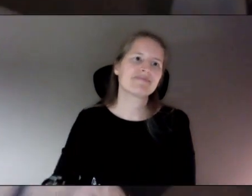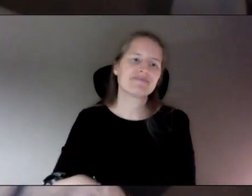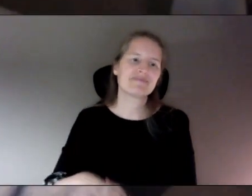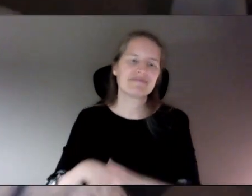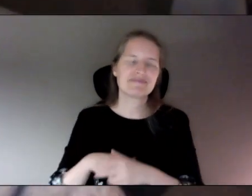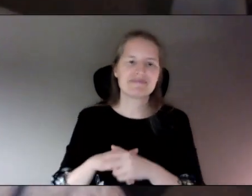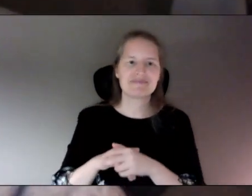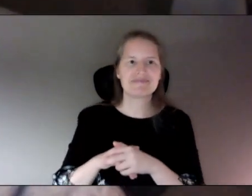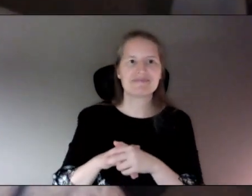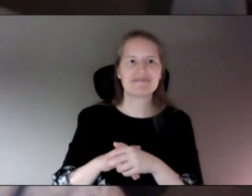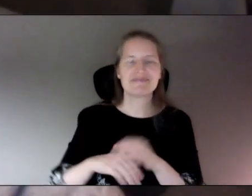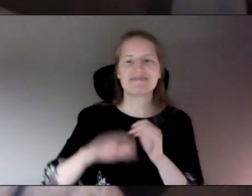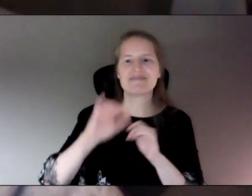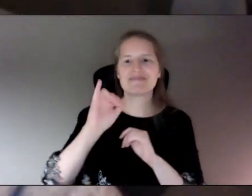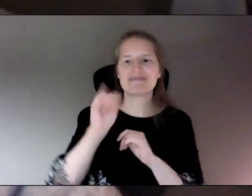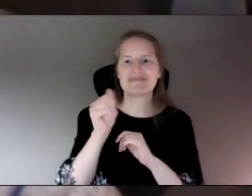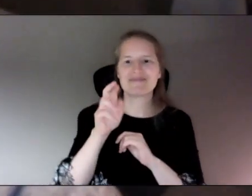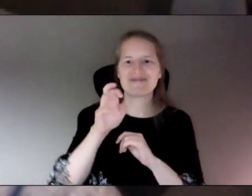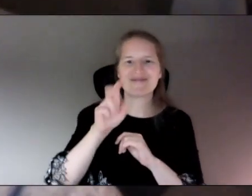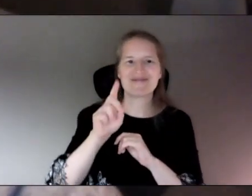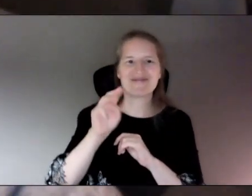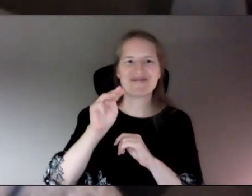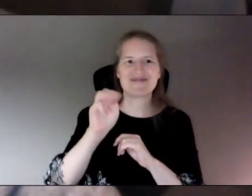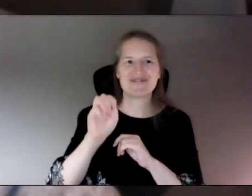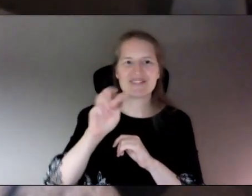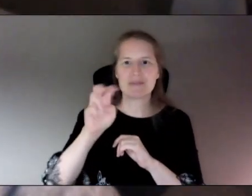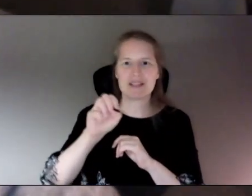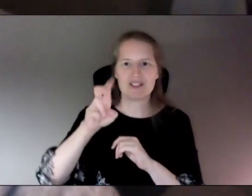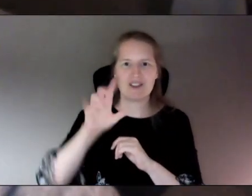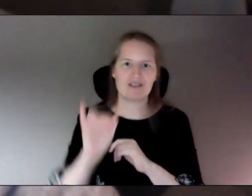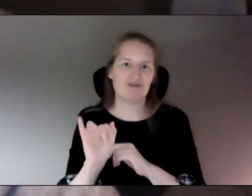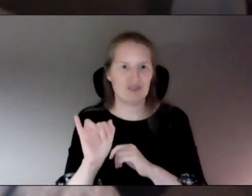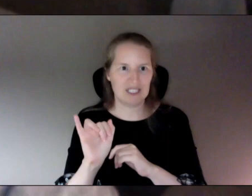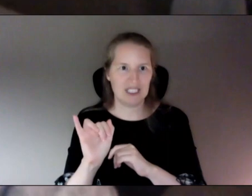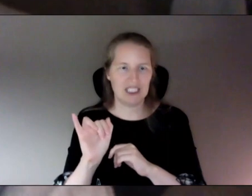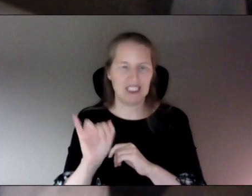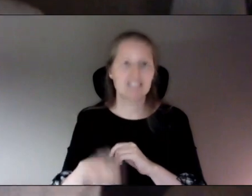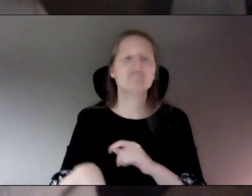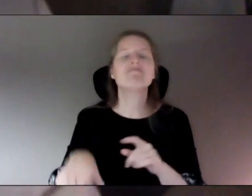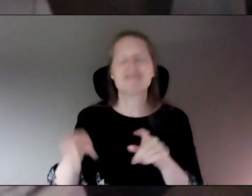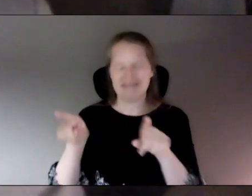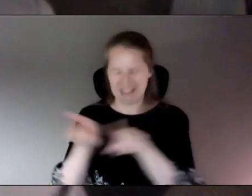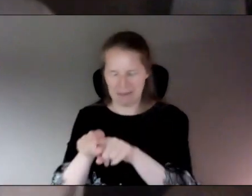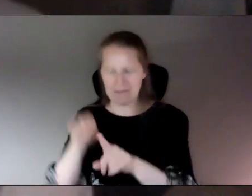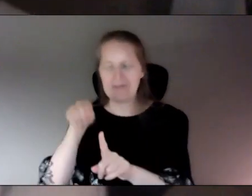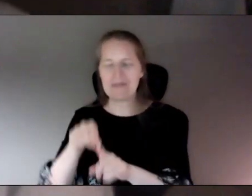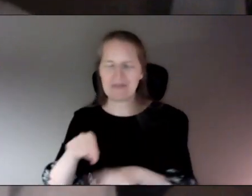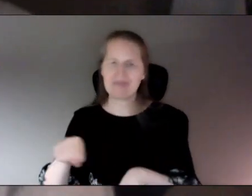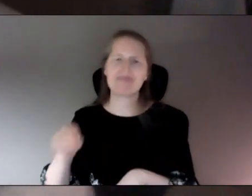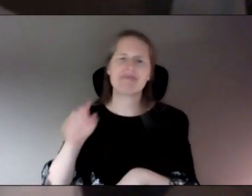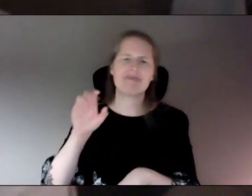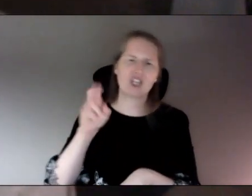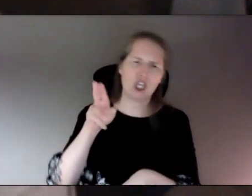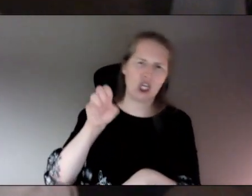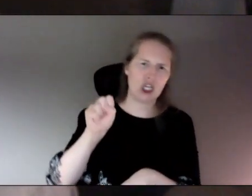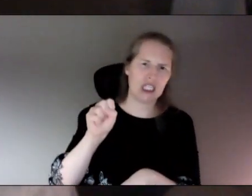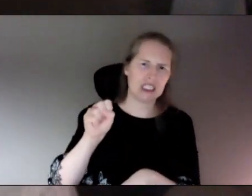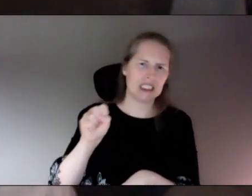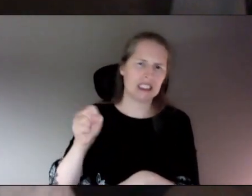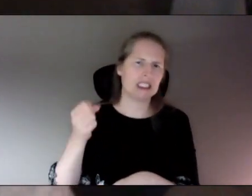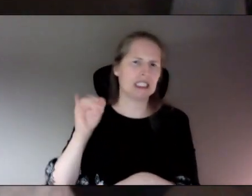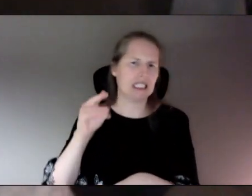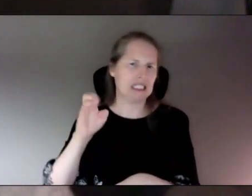For Jerry Mazzacci, also co-nominated for Roundhouse Theater Productions' The Curious Incident of the Dog in the